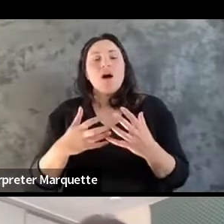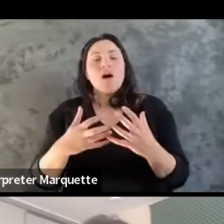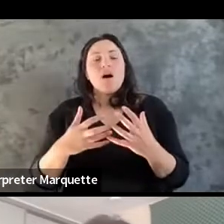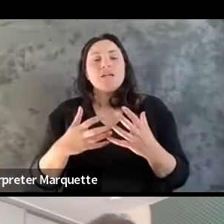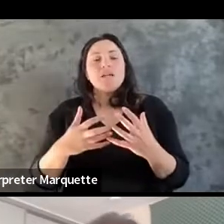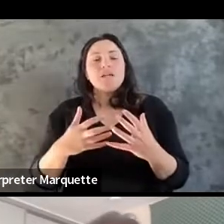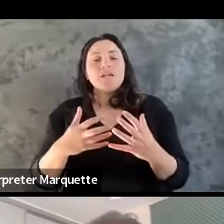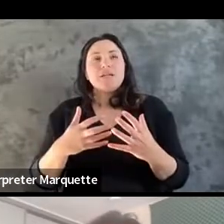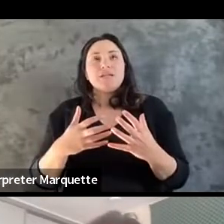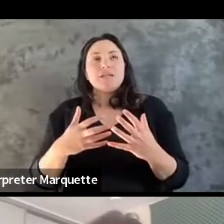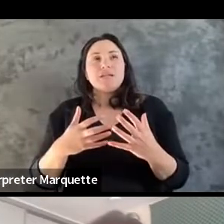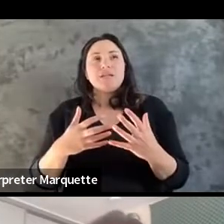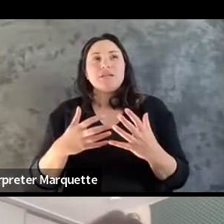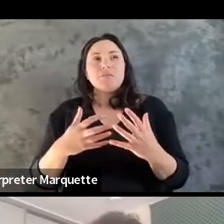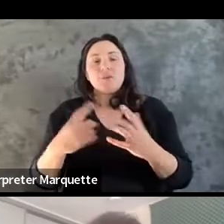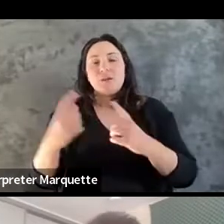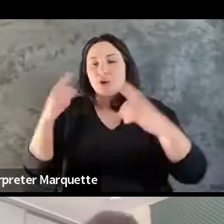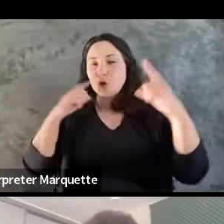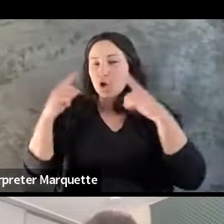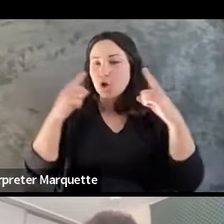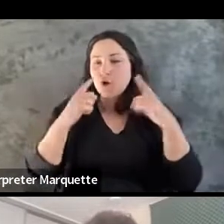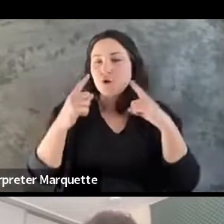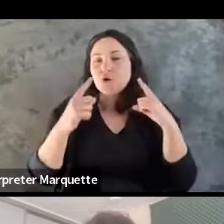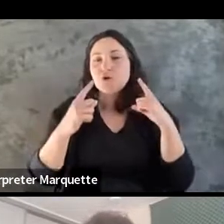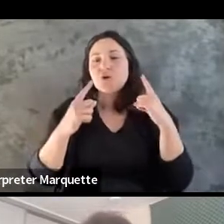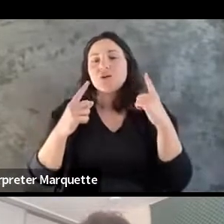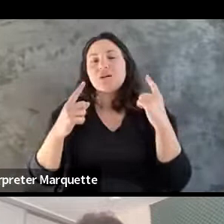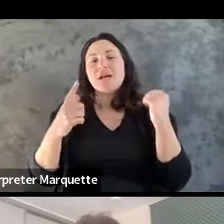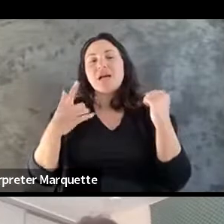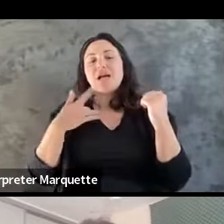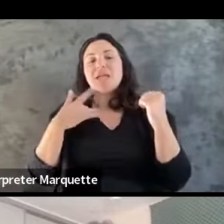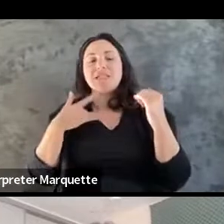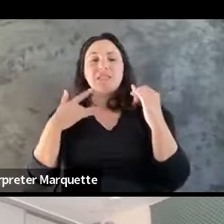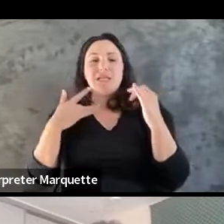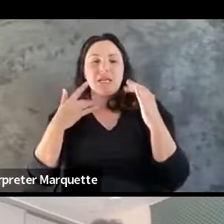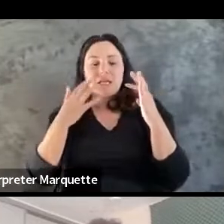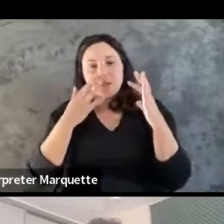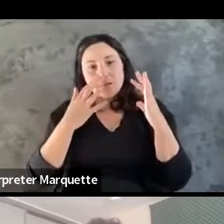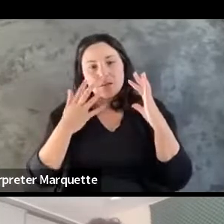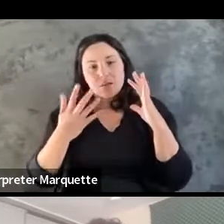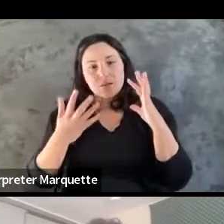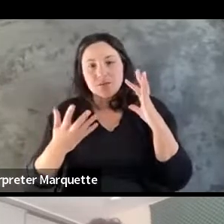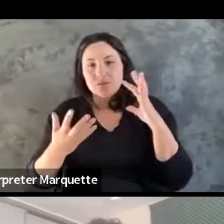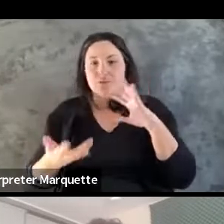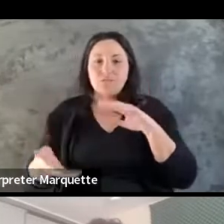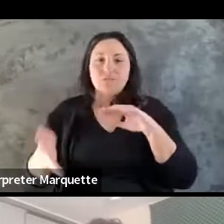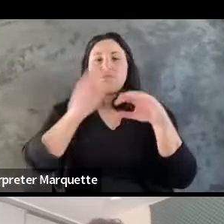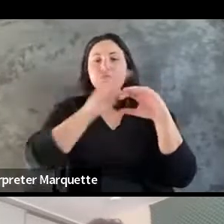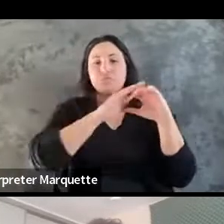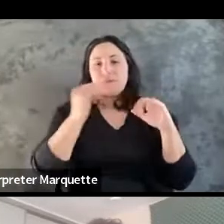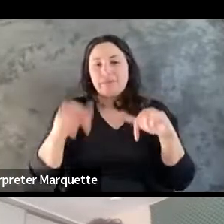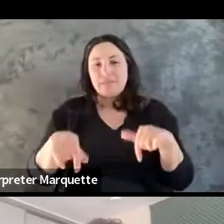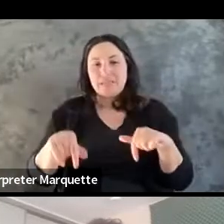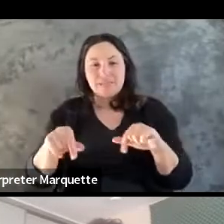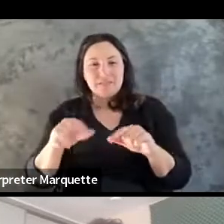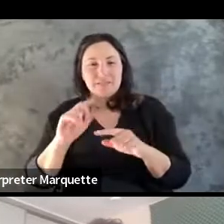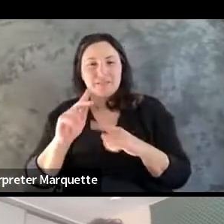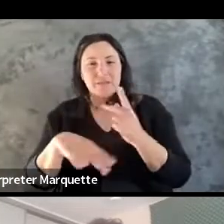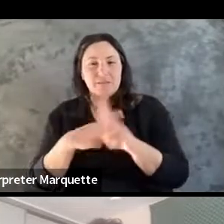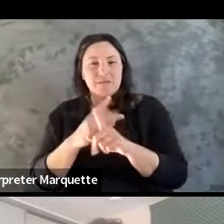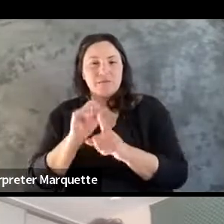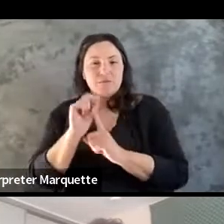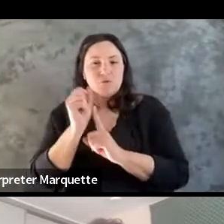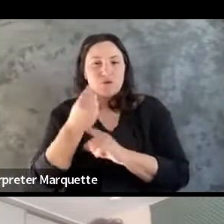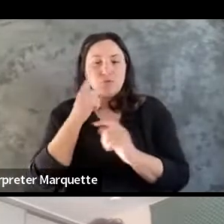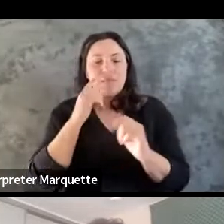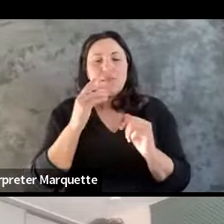currents that I've heard out there. And then they have a tendency to kind of flare up when we have situations like this. So